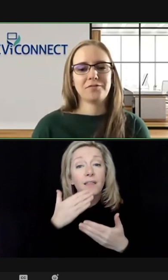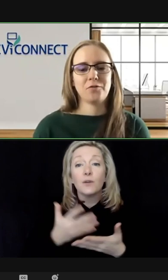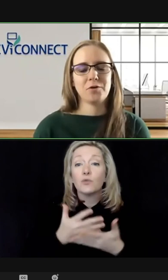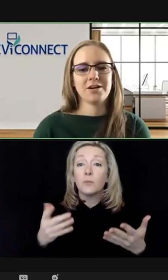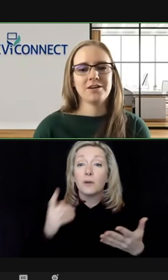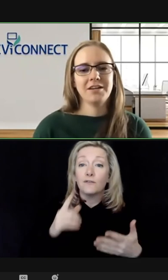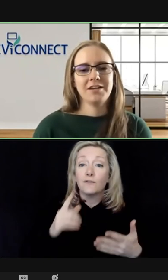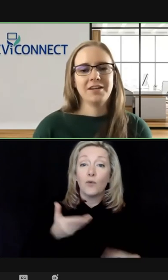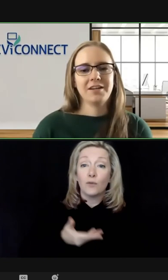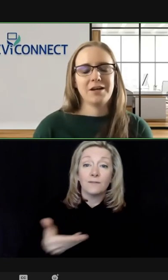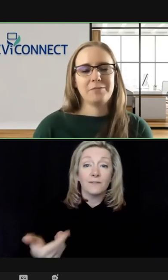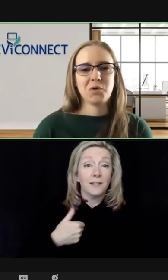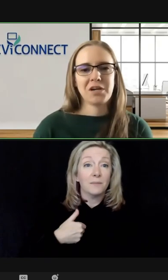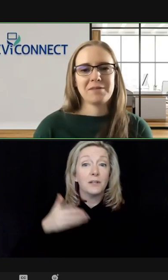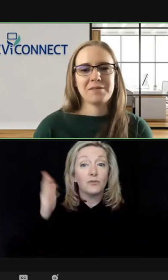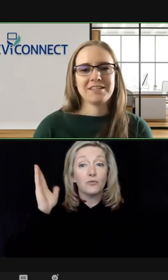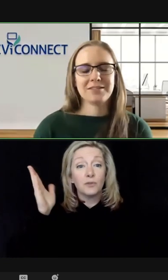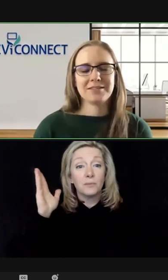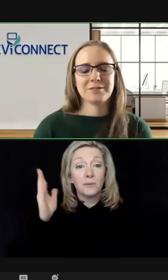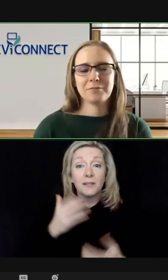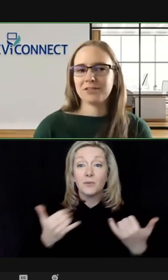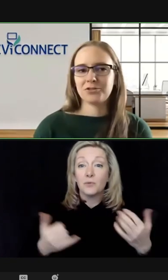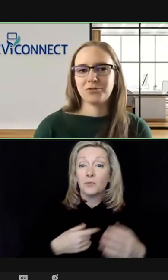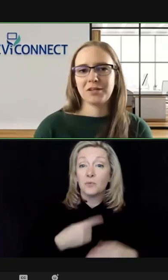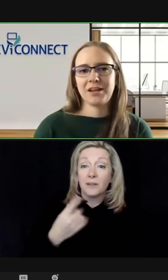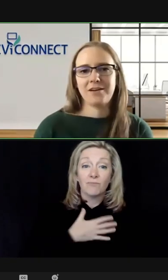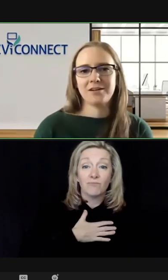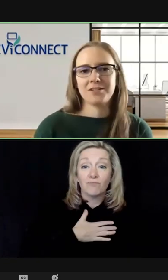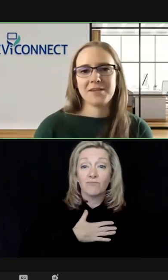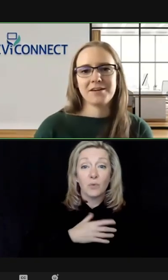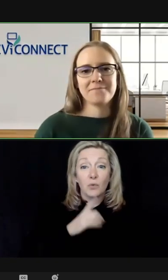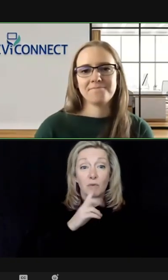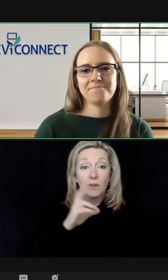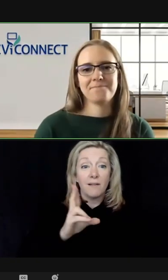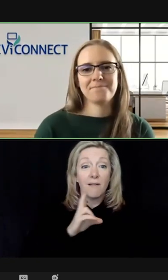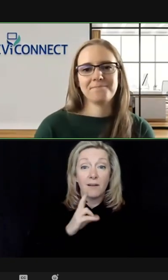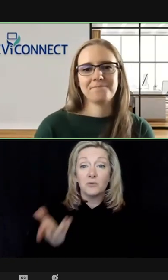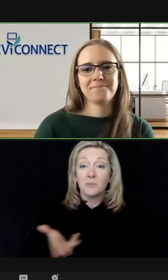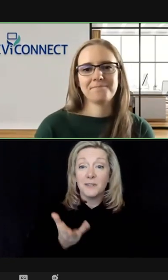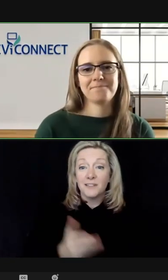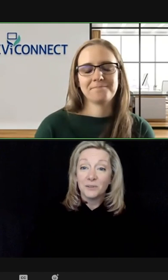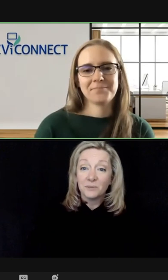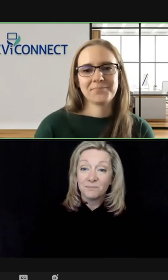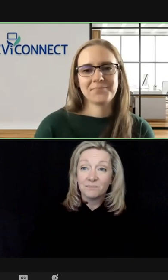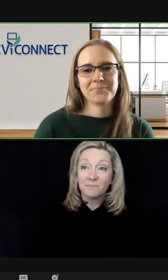so much for joining me today. It's truly an honor to be here.